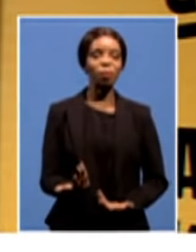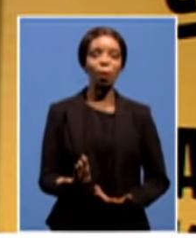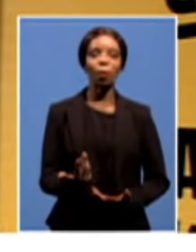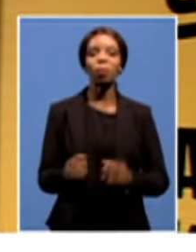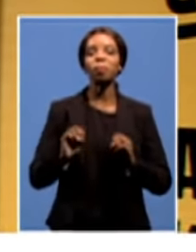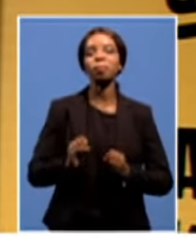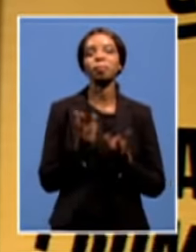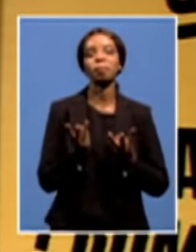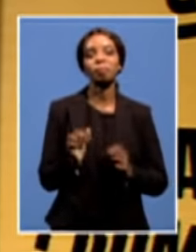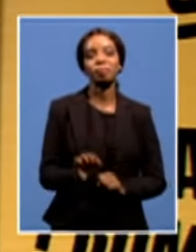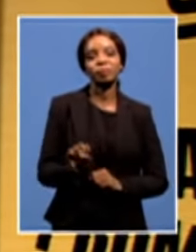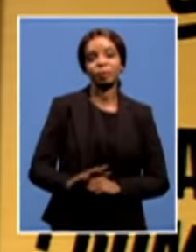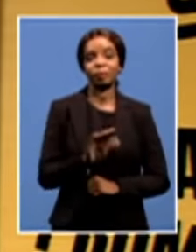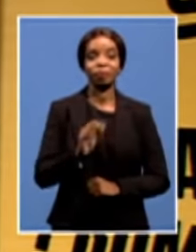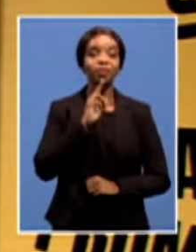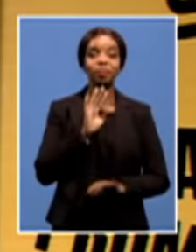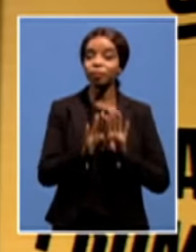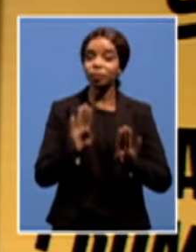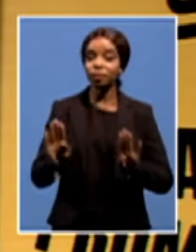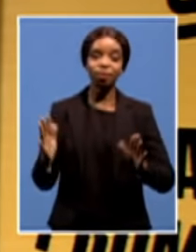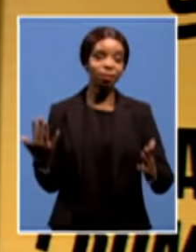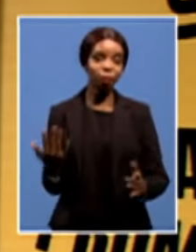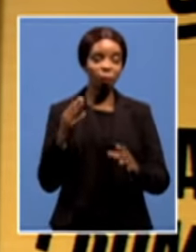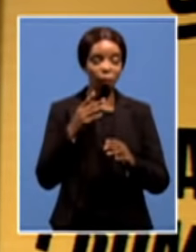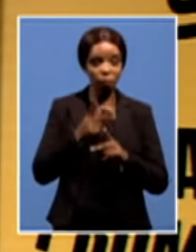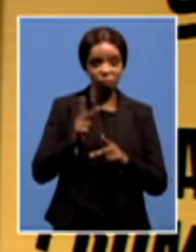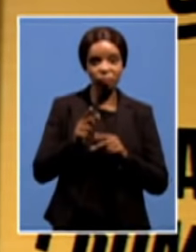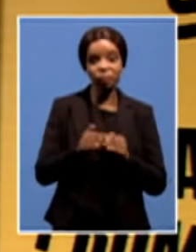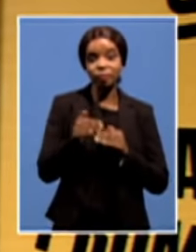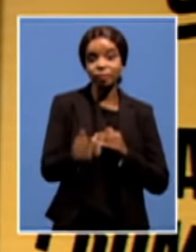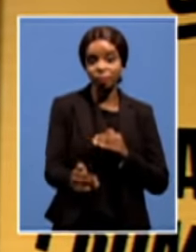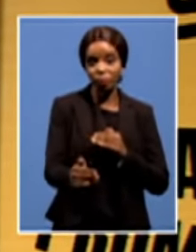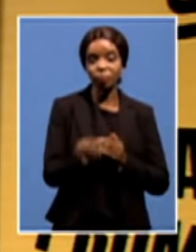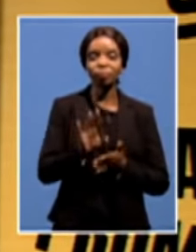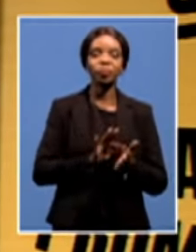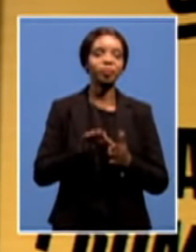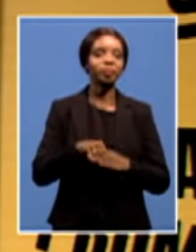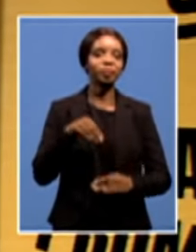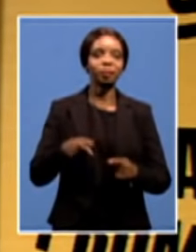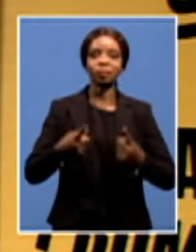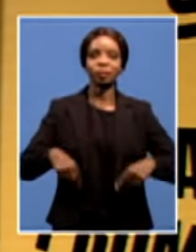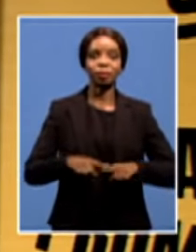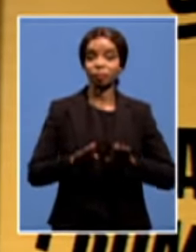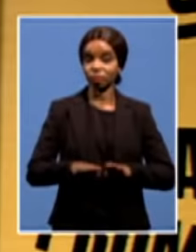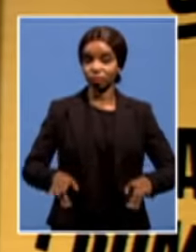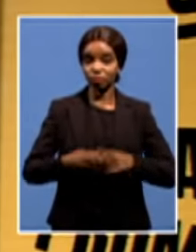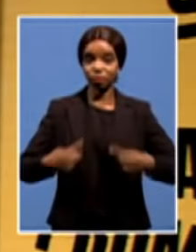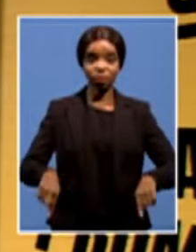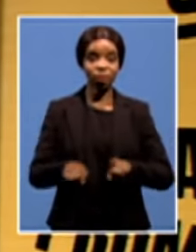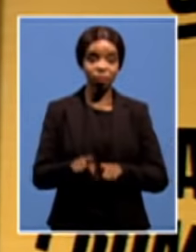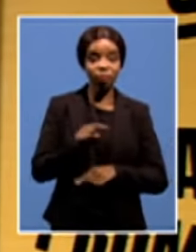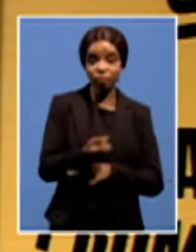to be elevated ahead of this year's elections. Now, our children may not be casting any votes in this election, but